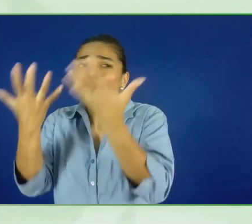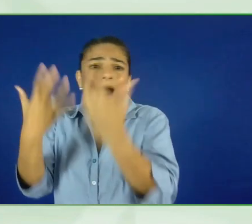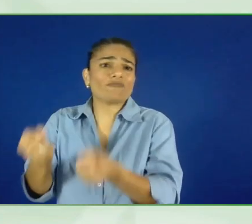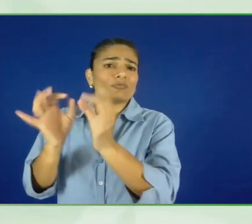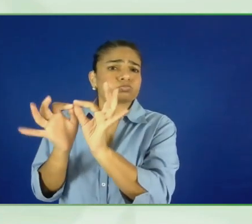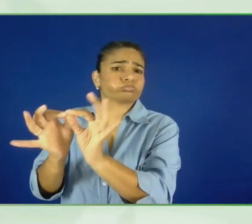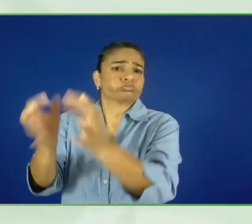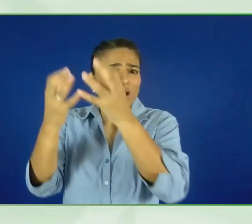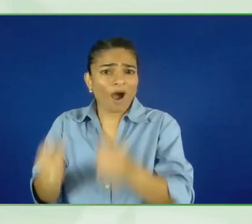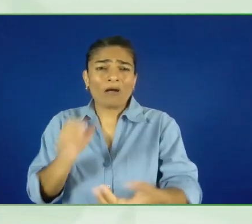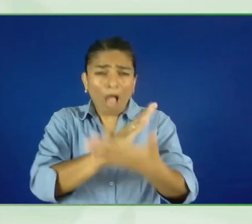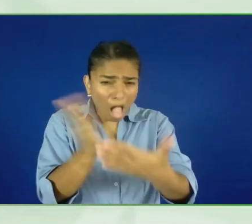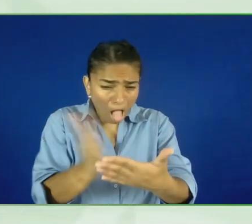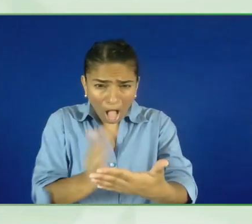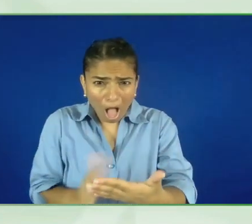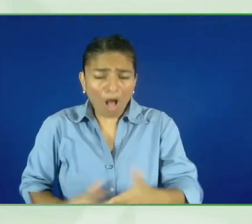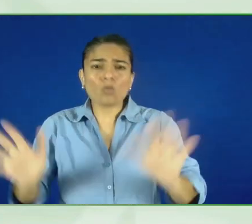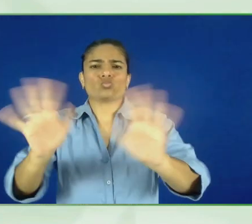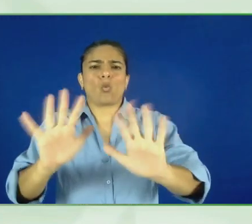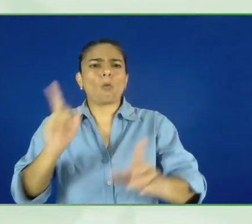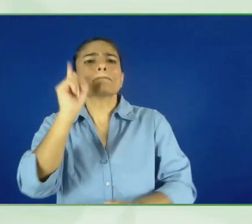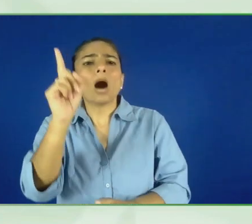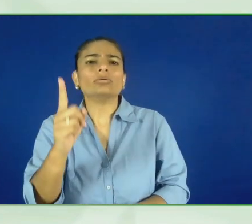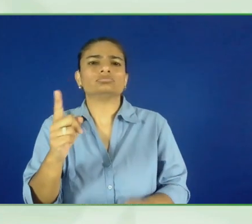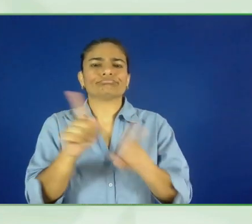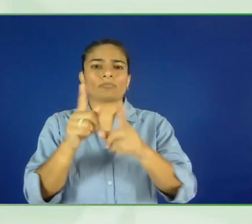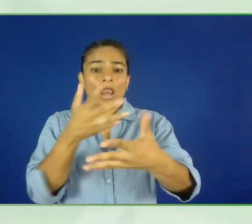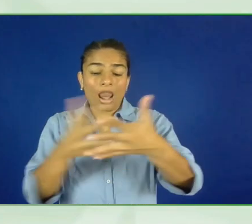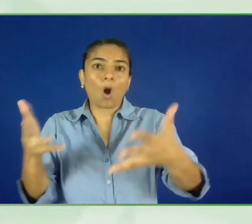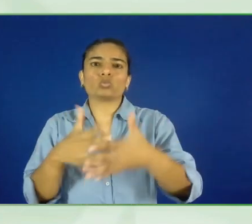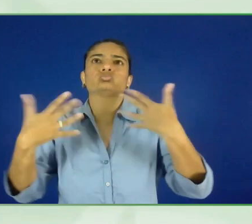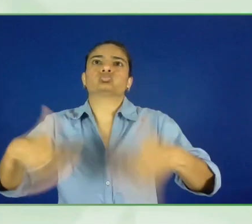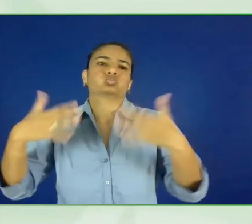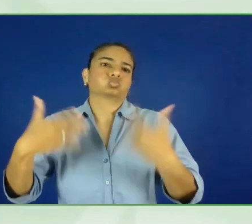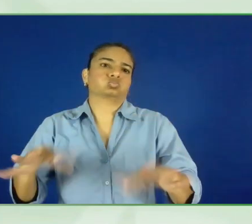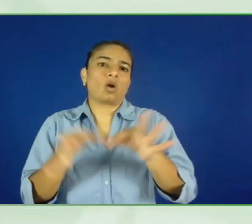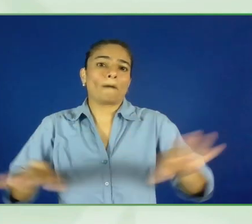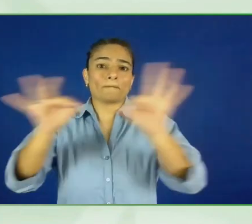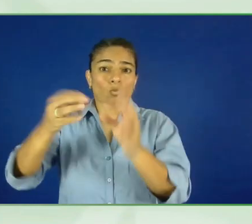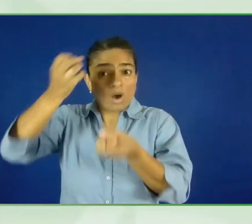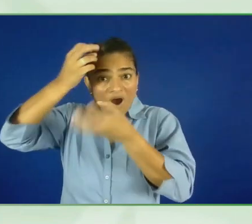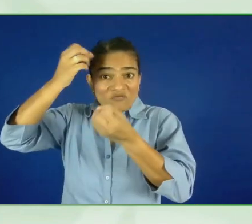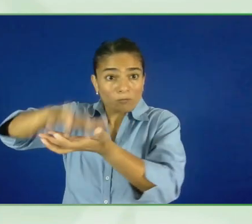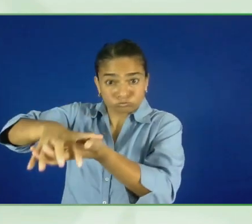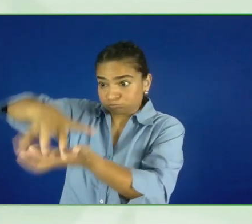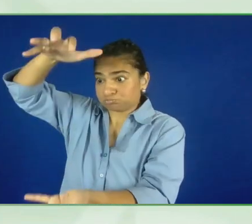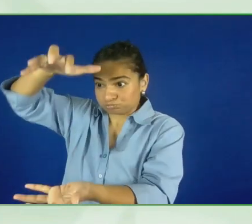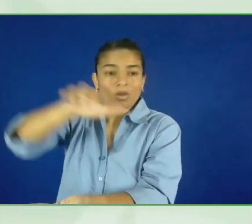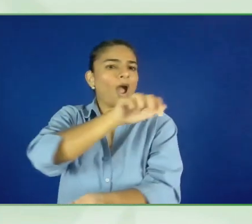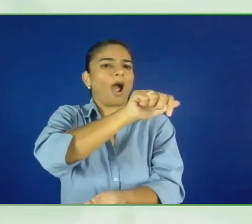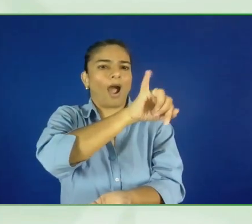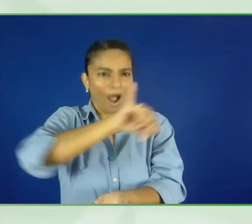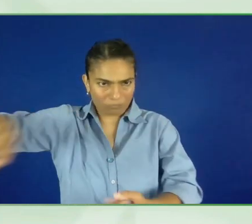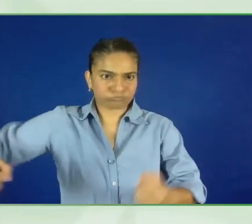important languages where there's enough data in the AI. also simplifying language